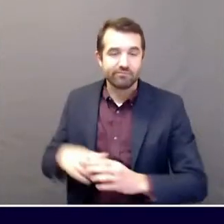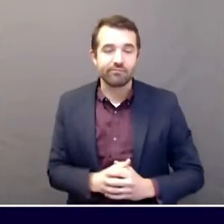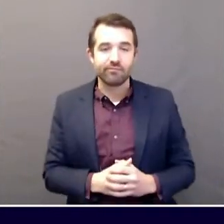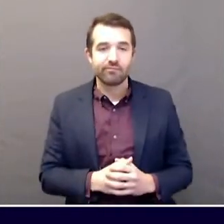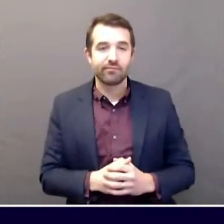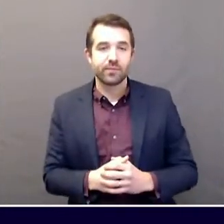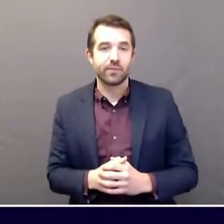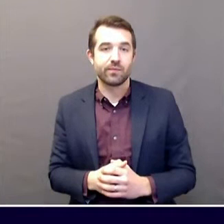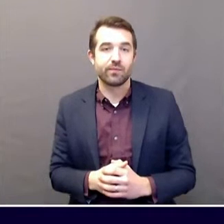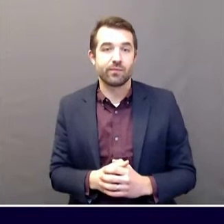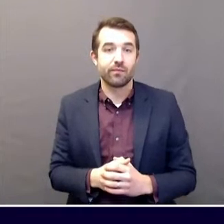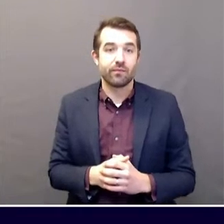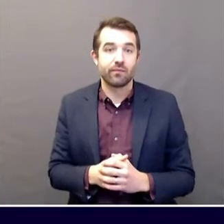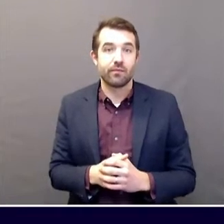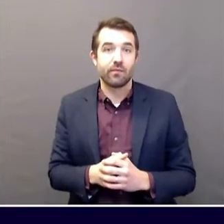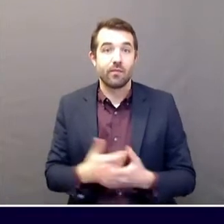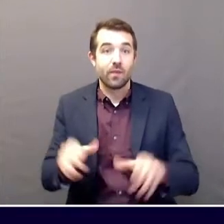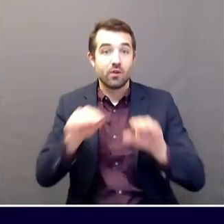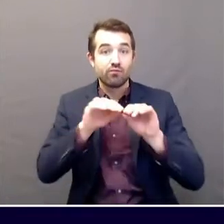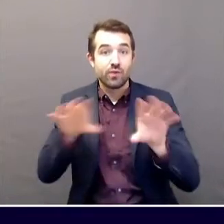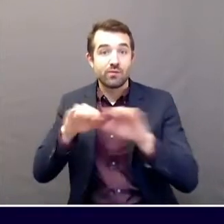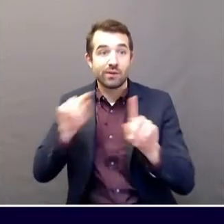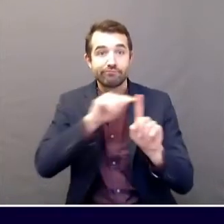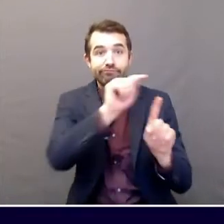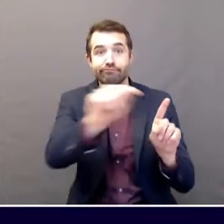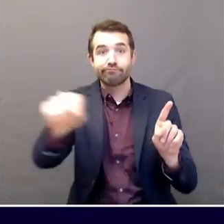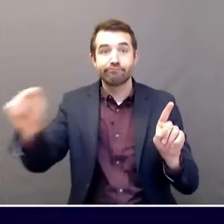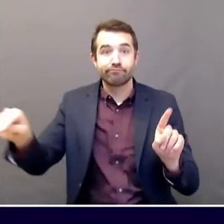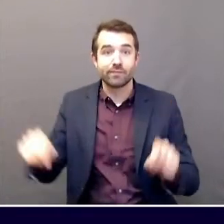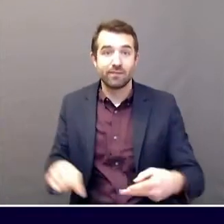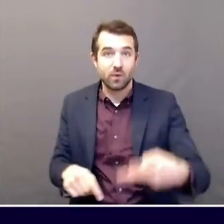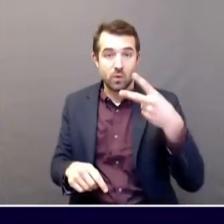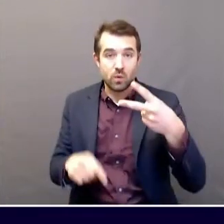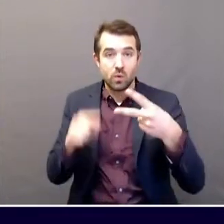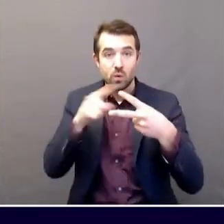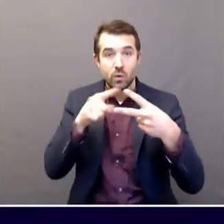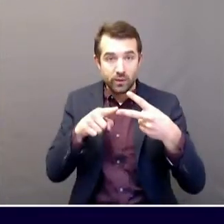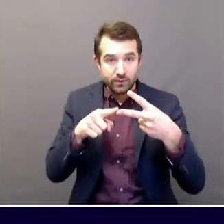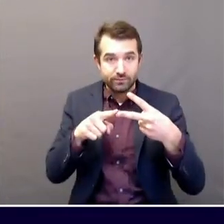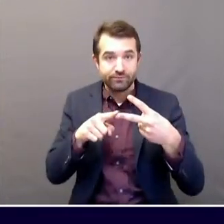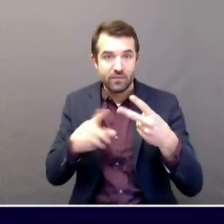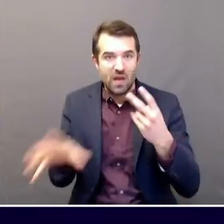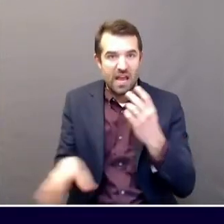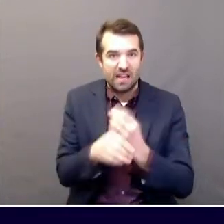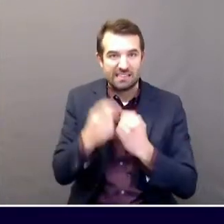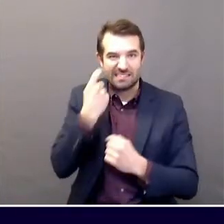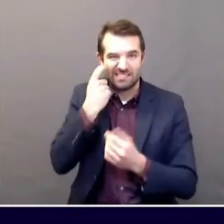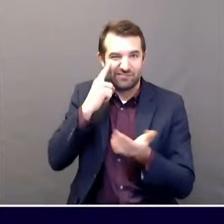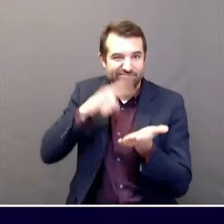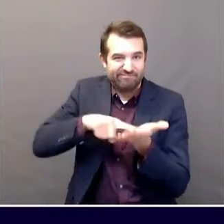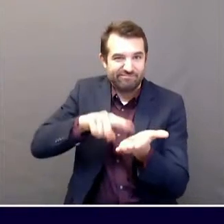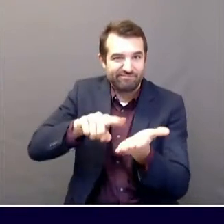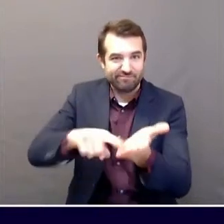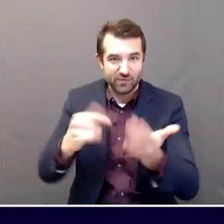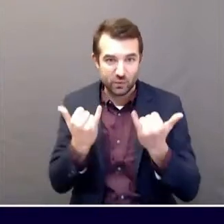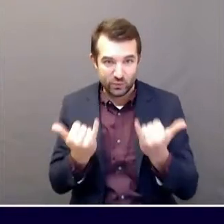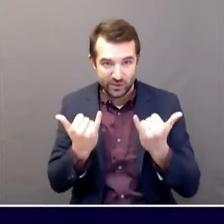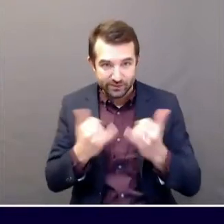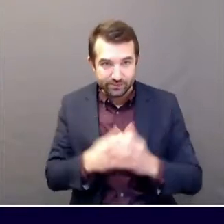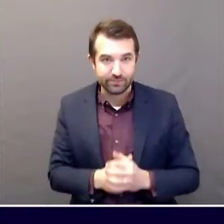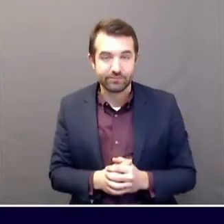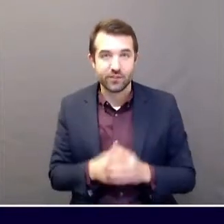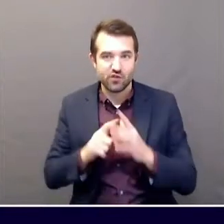Turning next to outbreaks, there are 2 epidemiological investigations that Maine CDC has opened into outbreaks